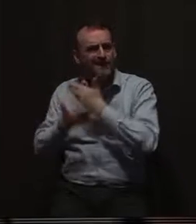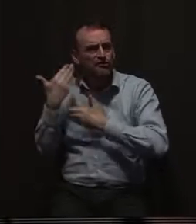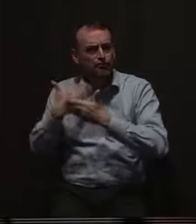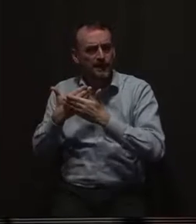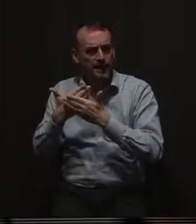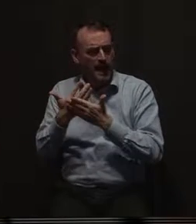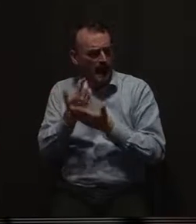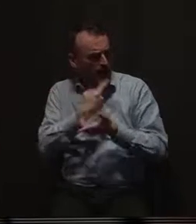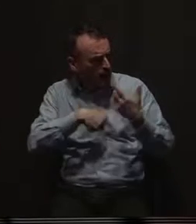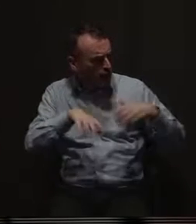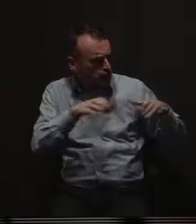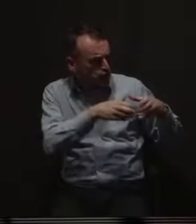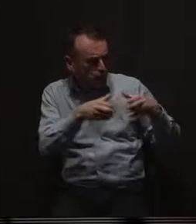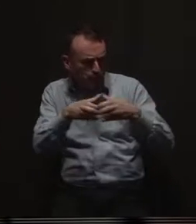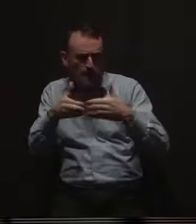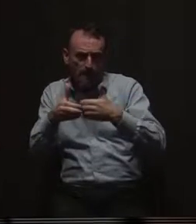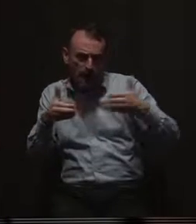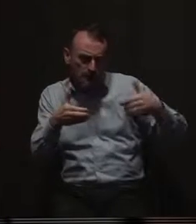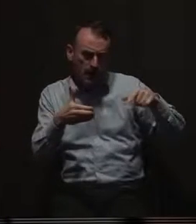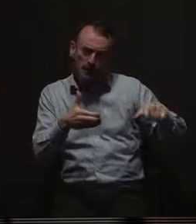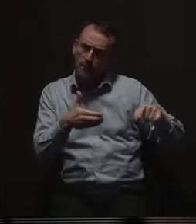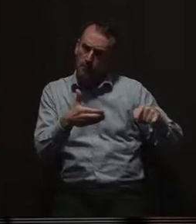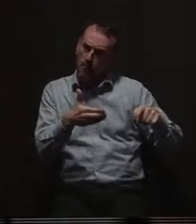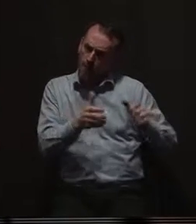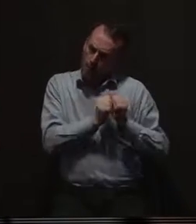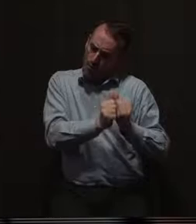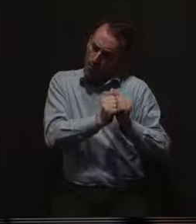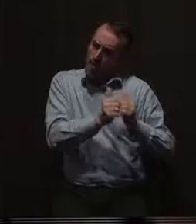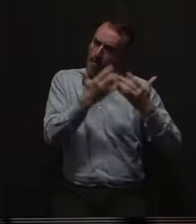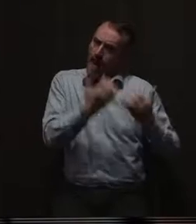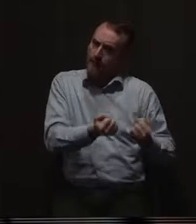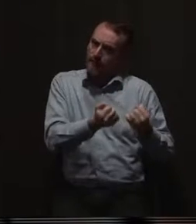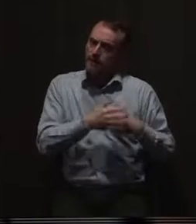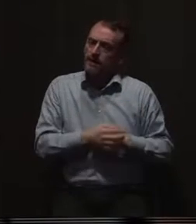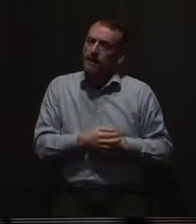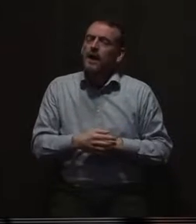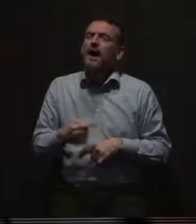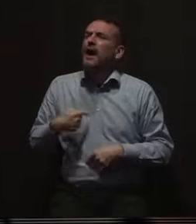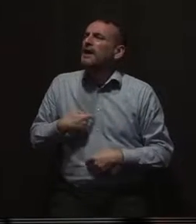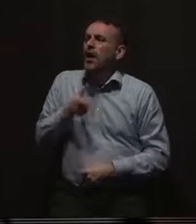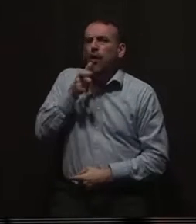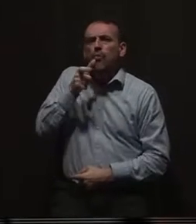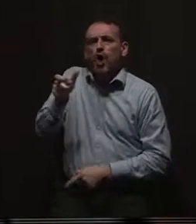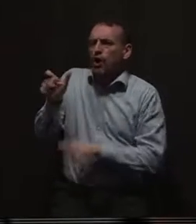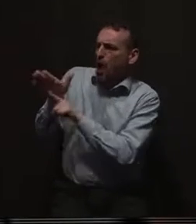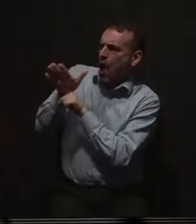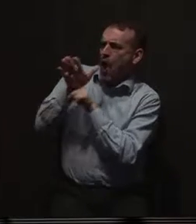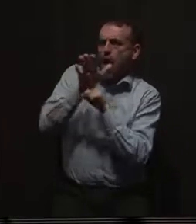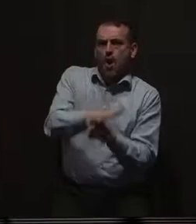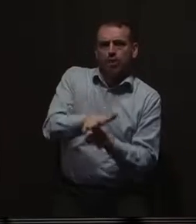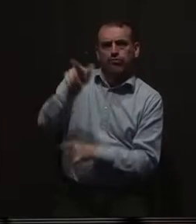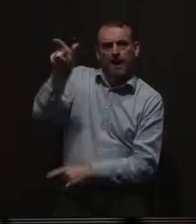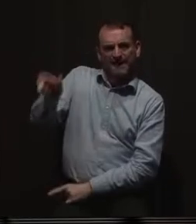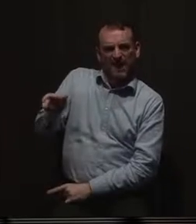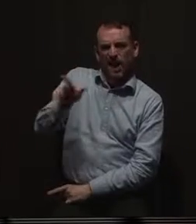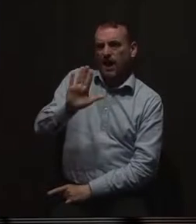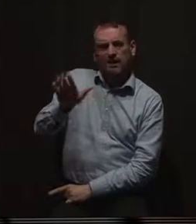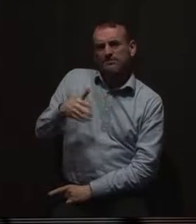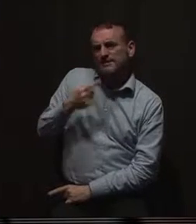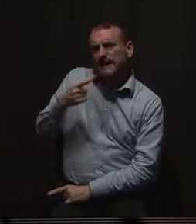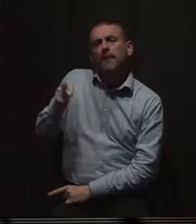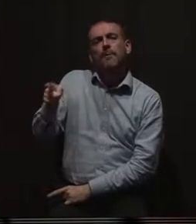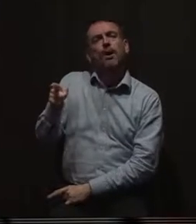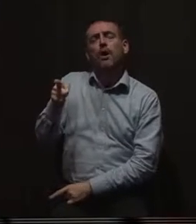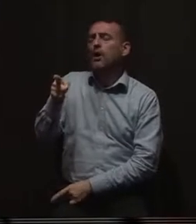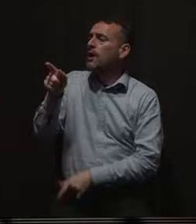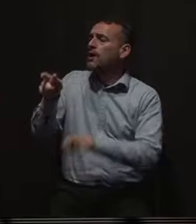self-worth. Now, I wanted to know about, I don't want to use the word oppressor, but I guess people who are part of the more privileged group,